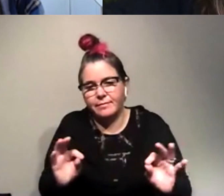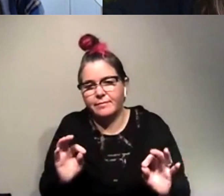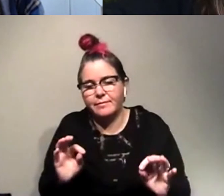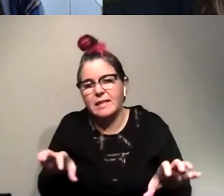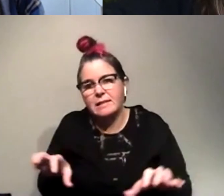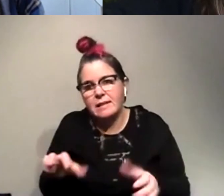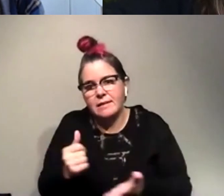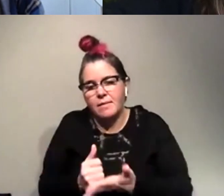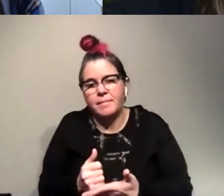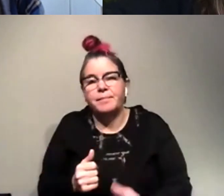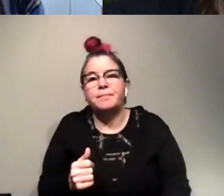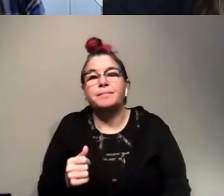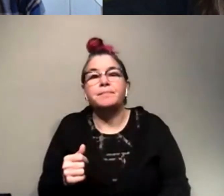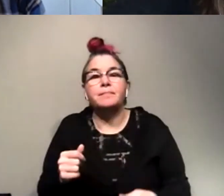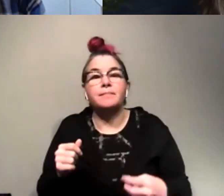issues is